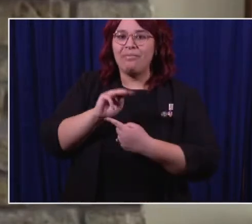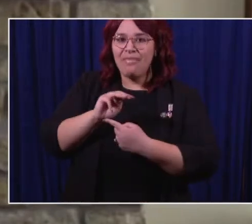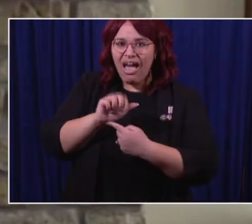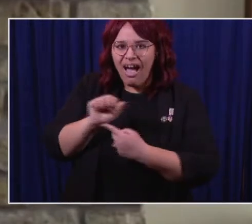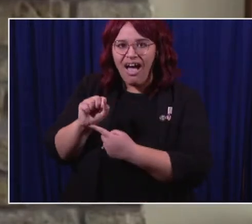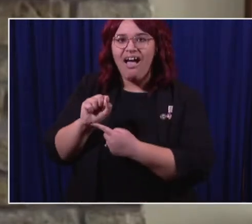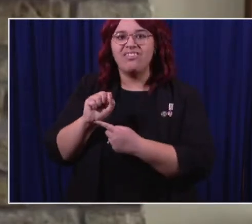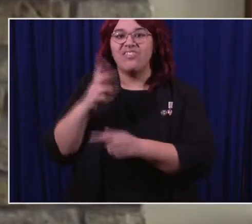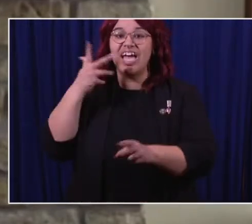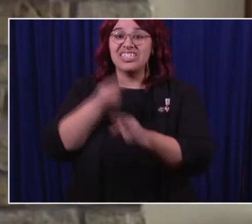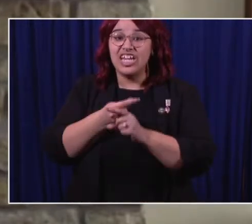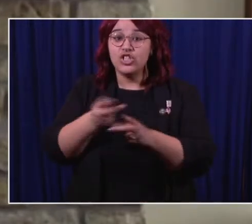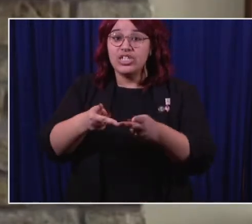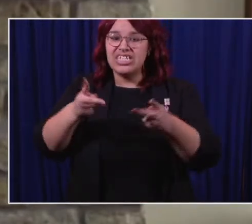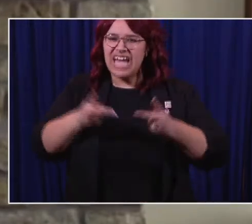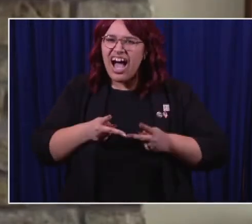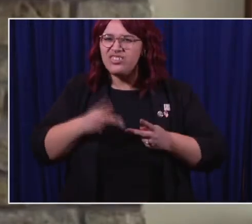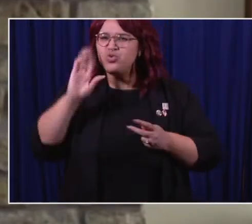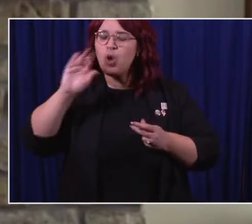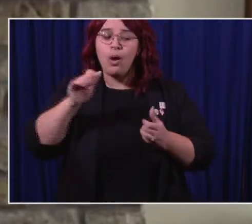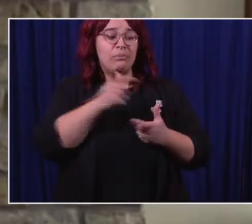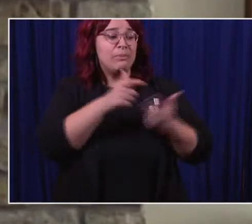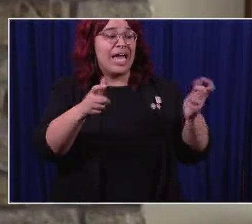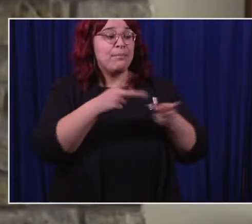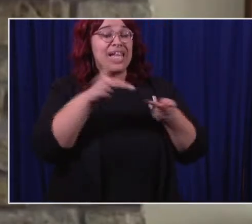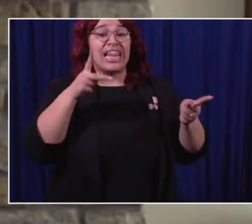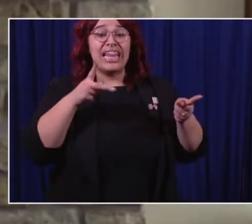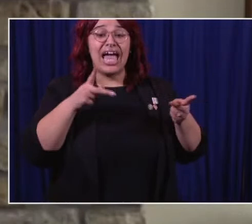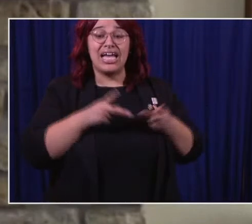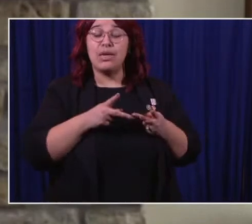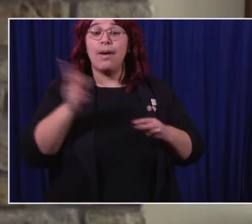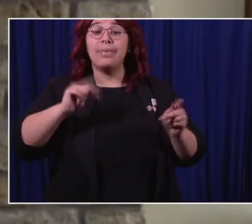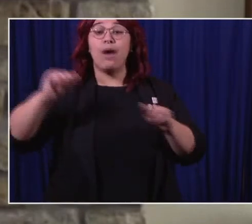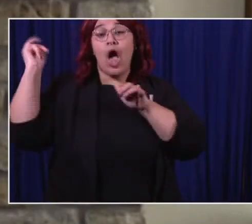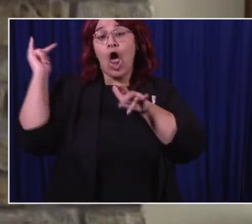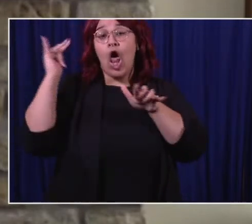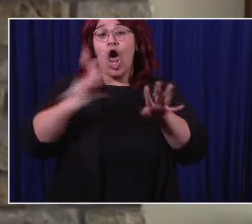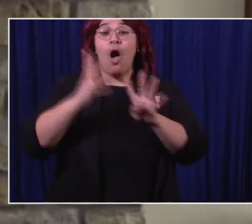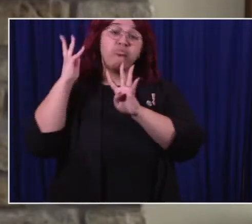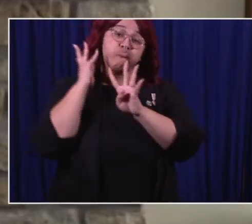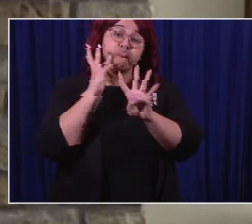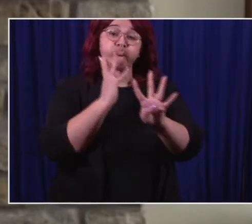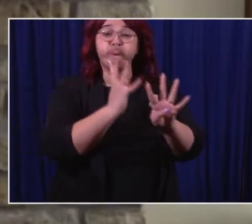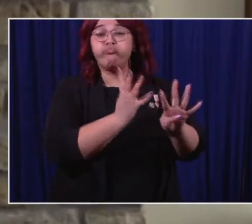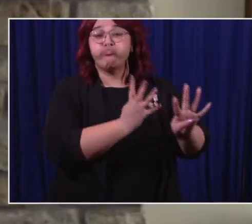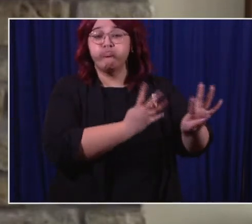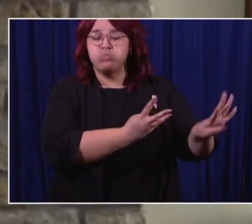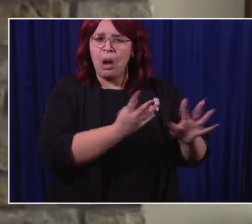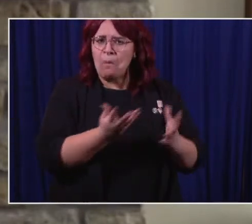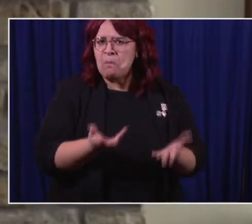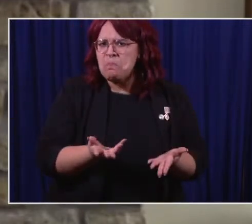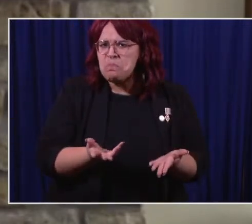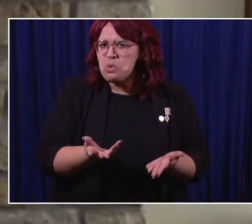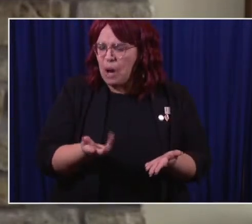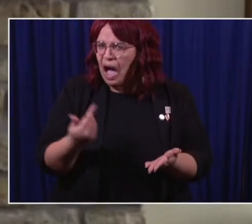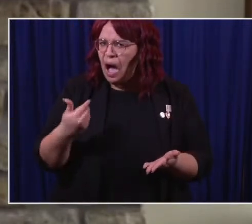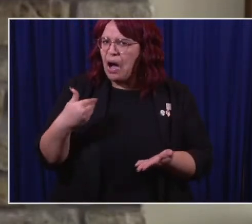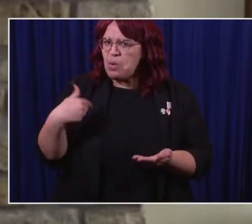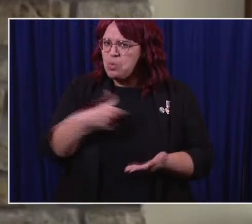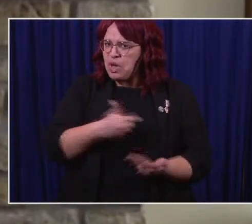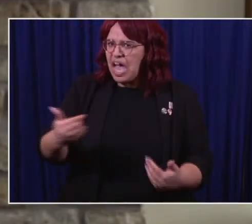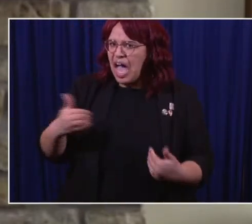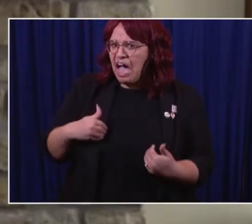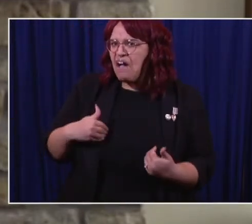look at what some other states are doing and they call them mass vaccination sites. And then I look at what we're doing is, you know, in Dayton, Ohio, as I told you, you